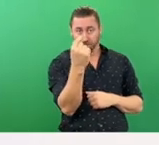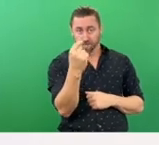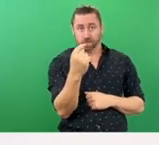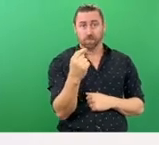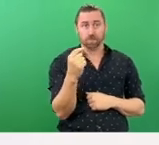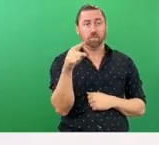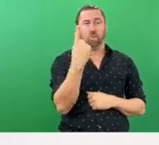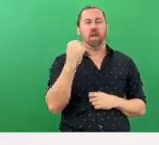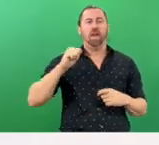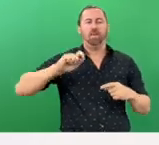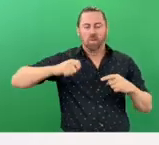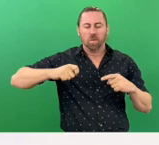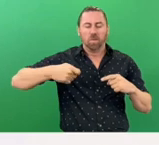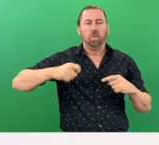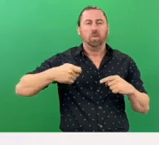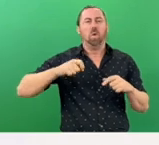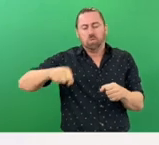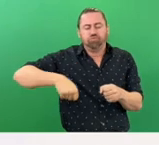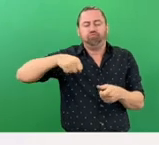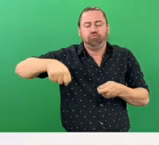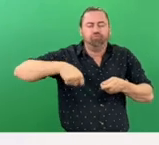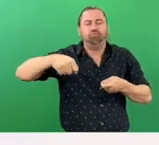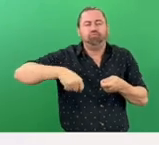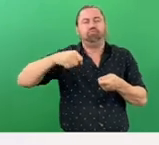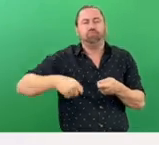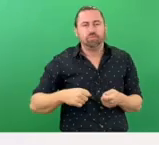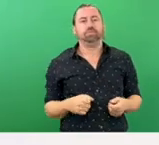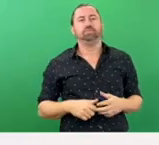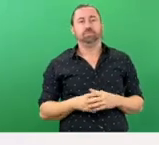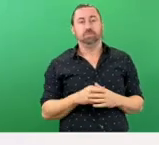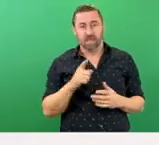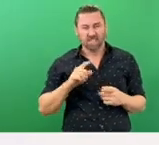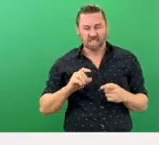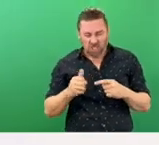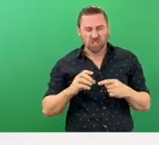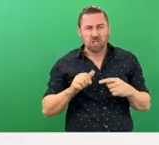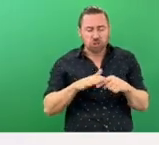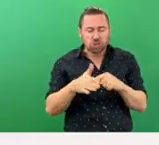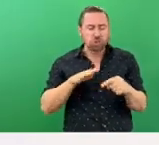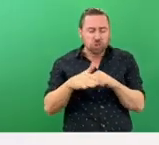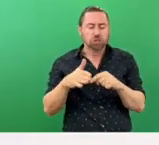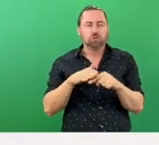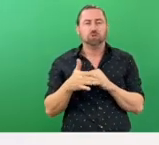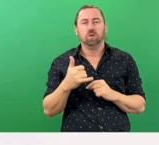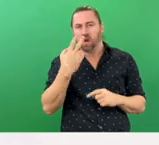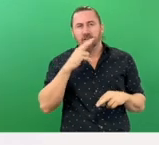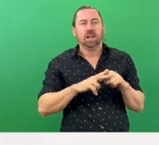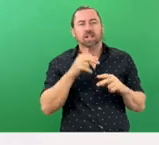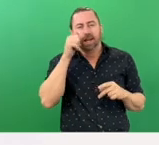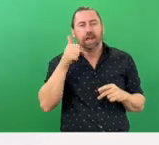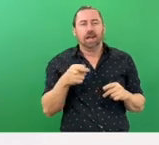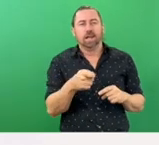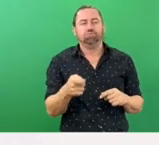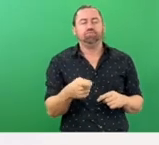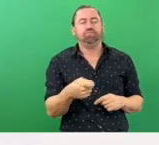For those of you who have mechanical pencil sharpeners, and you're going to be sharpening your pencils by just grinding them, or you have an old-fashioned one like